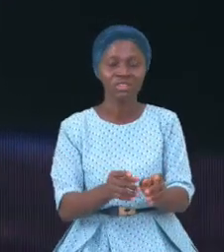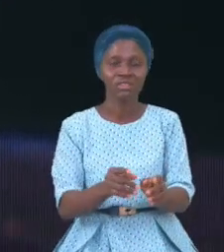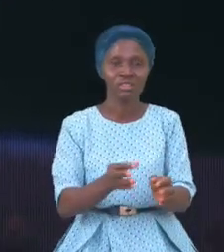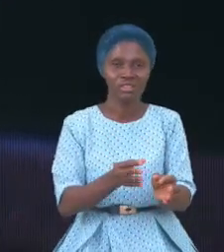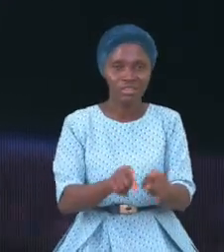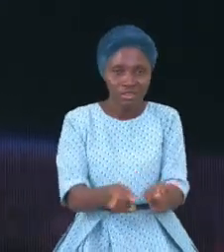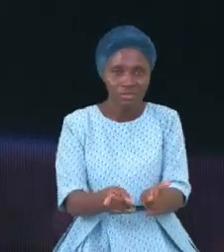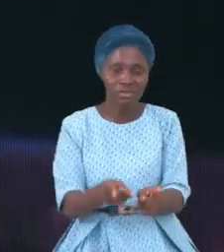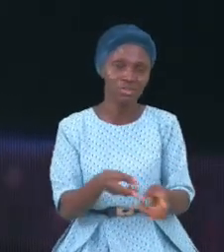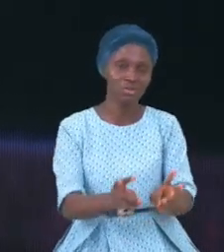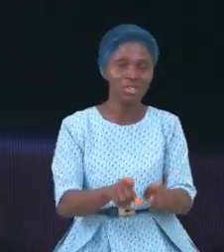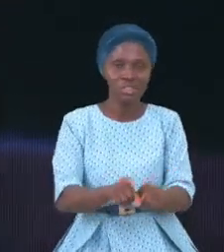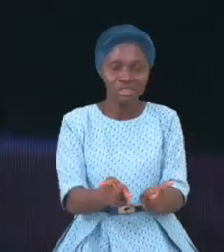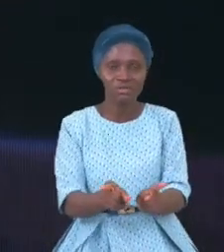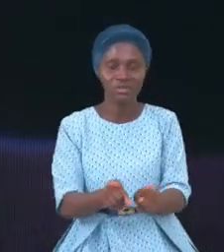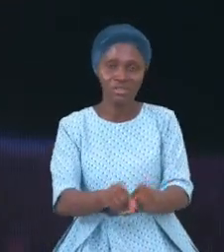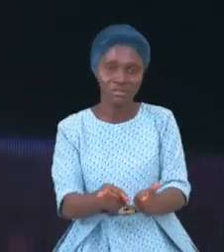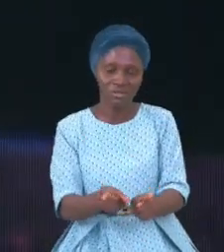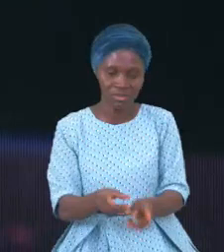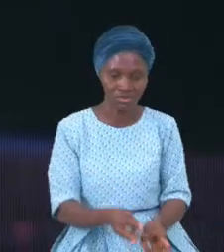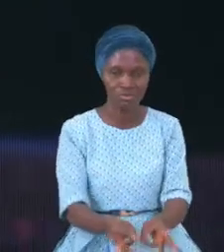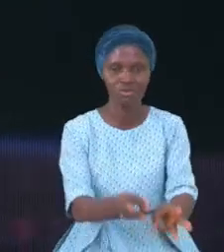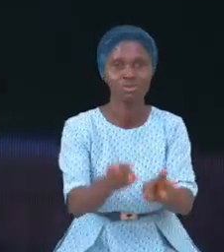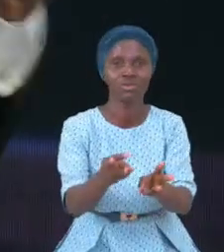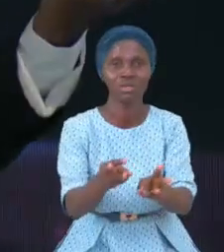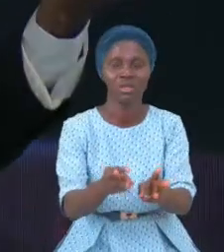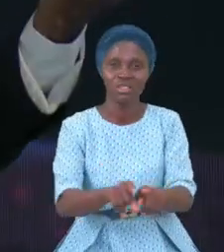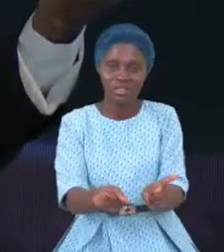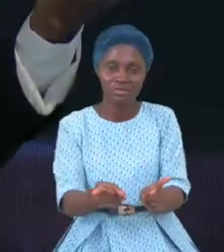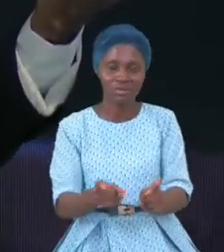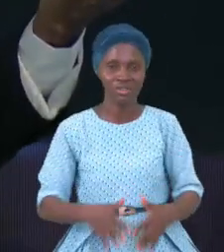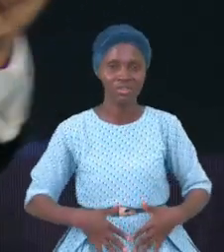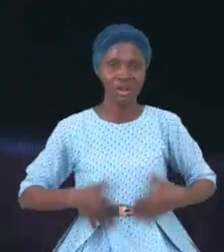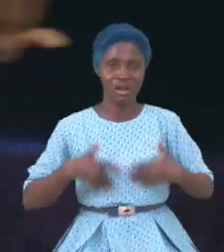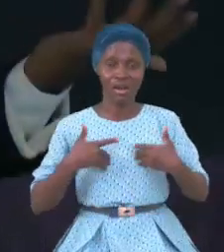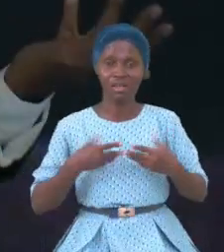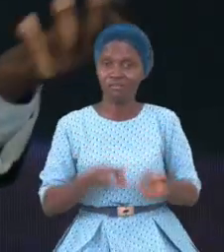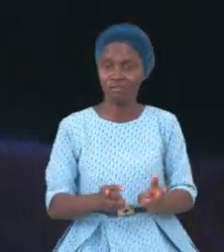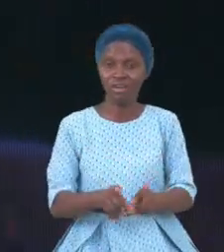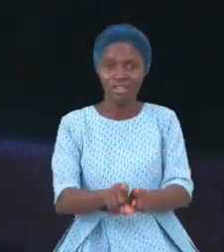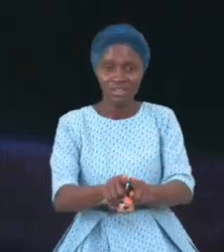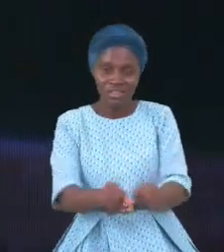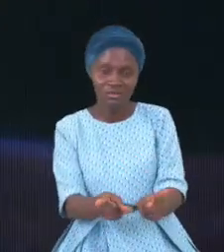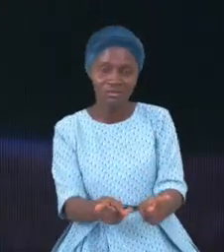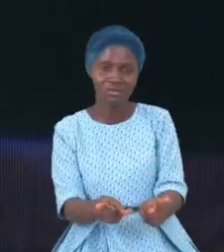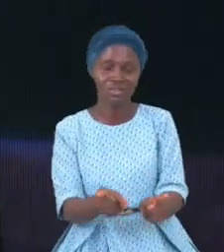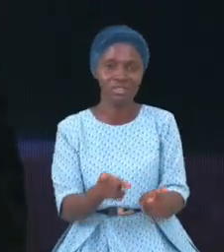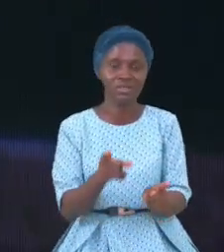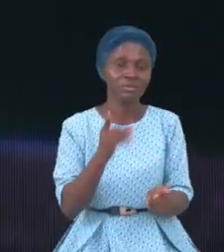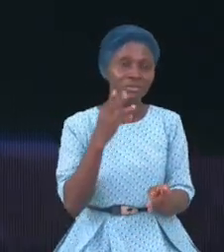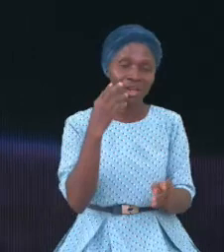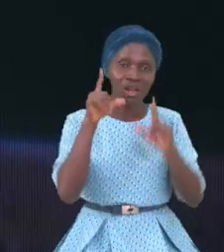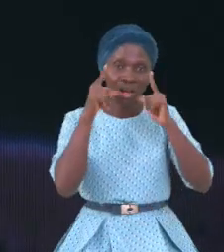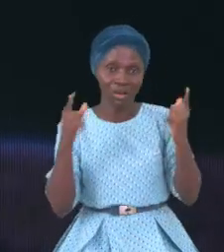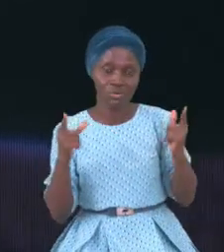different direction in life, a different lifestyle, a different language, a different communication.